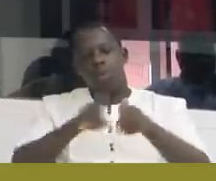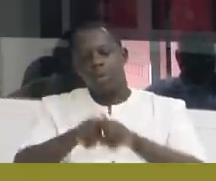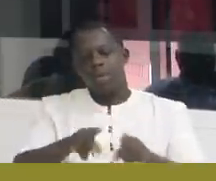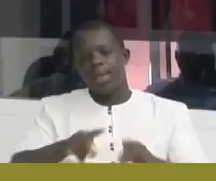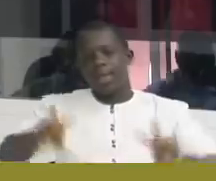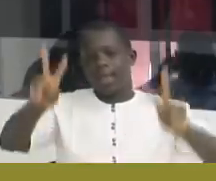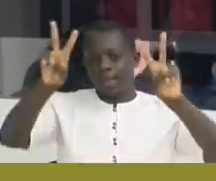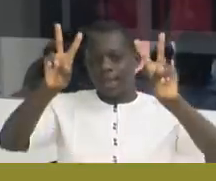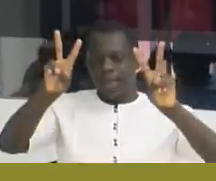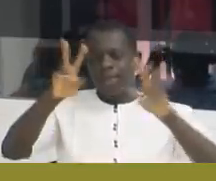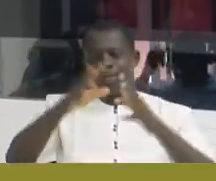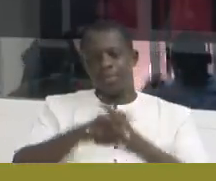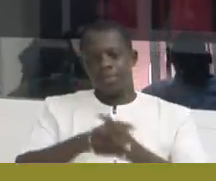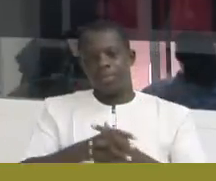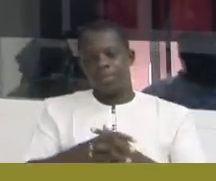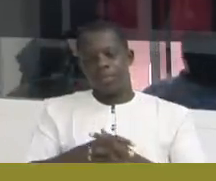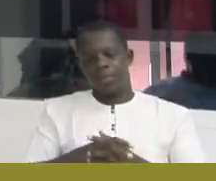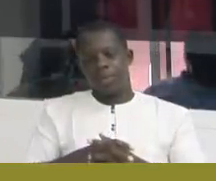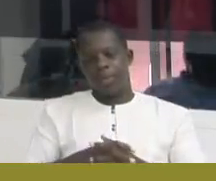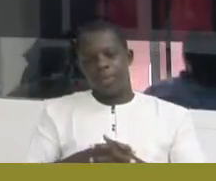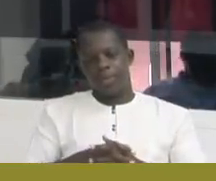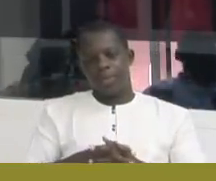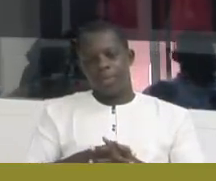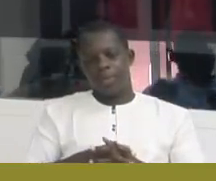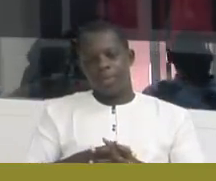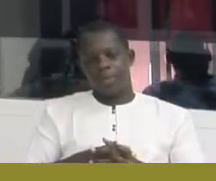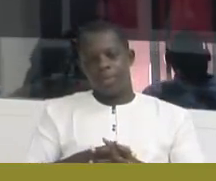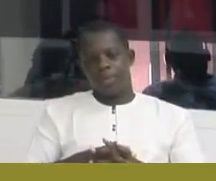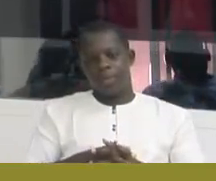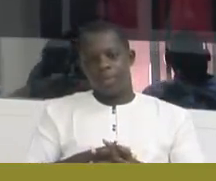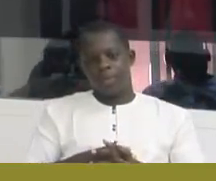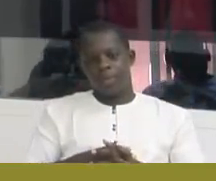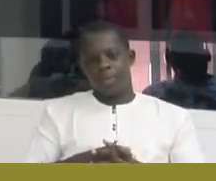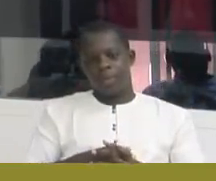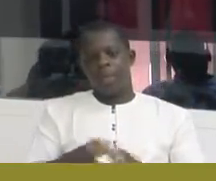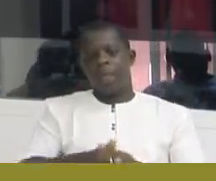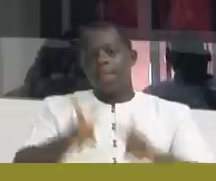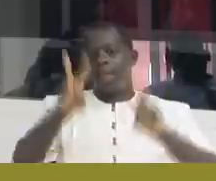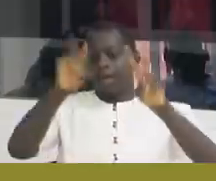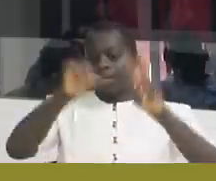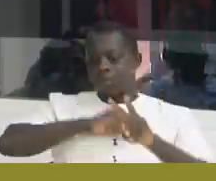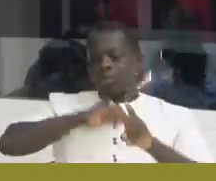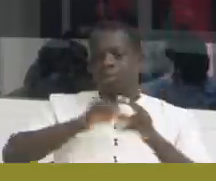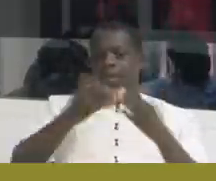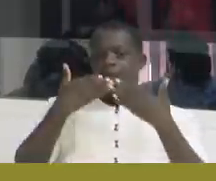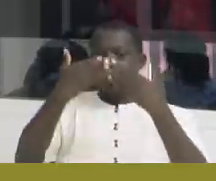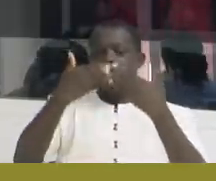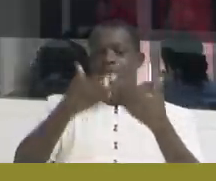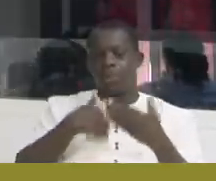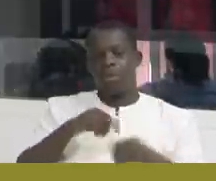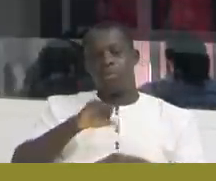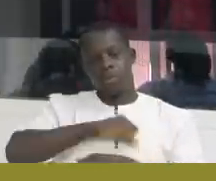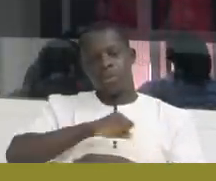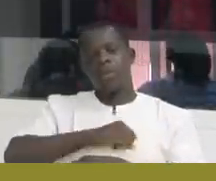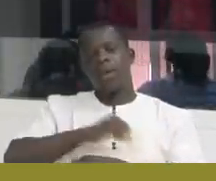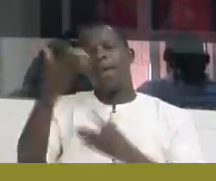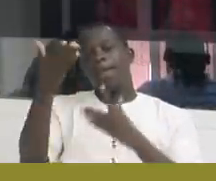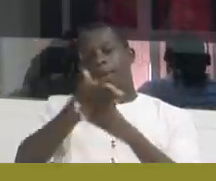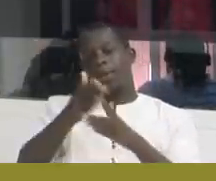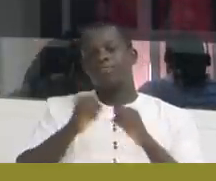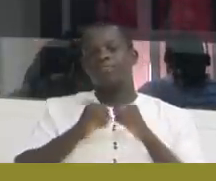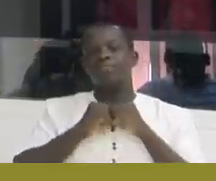Jamme was, well, he had informed me that he believed that